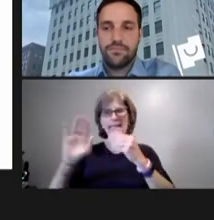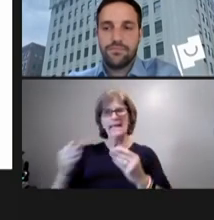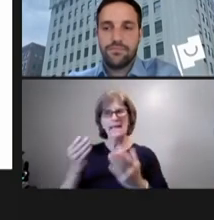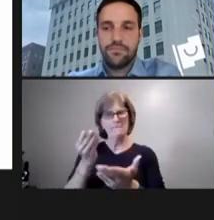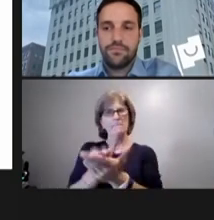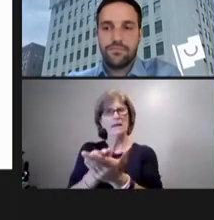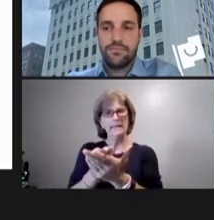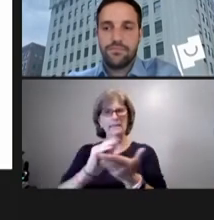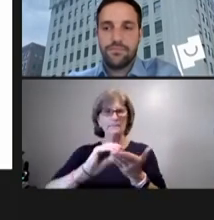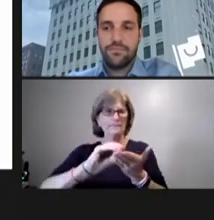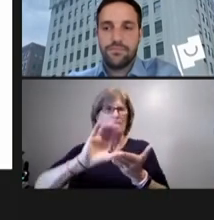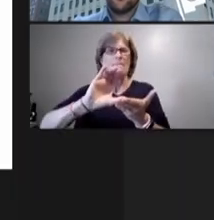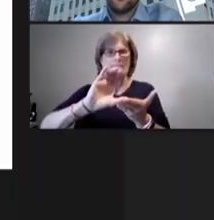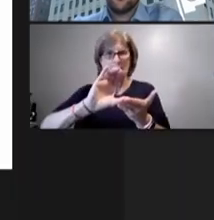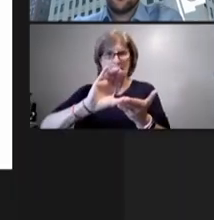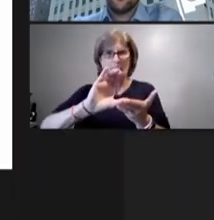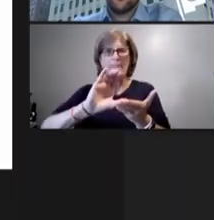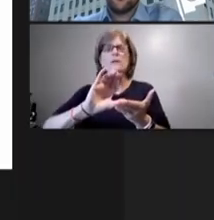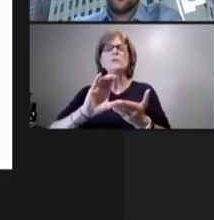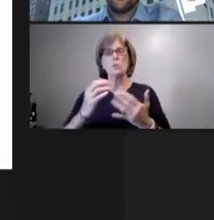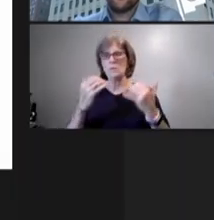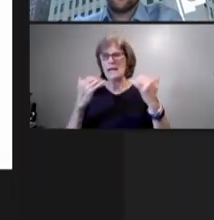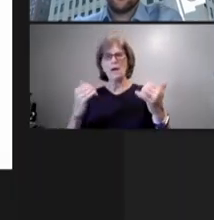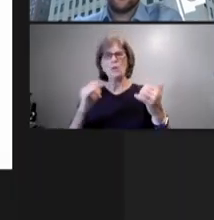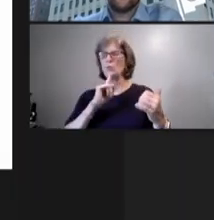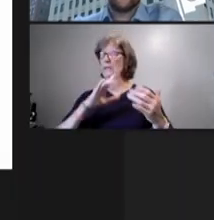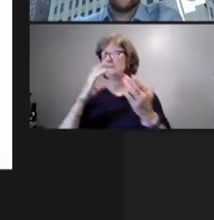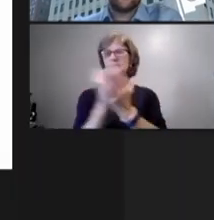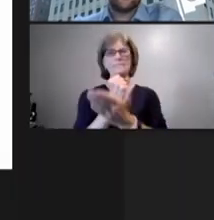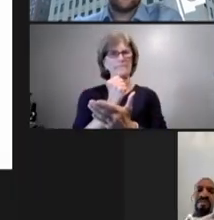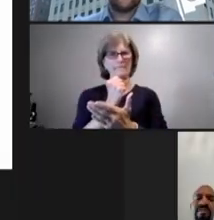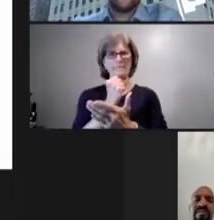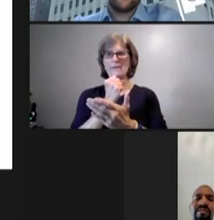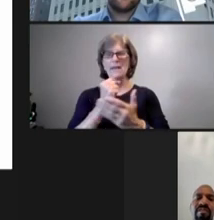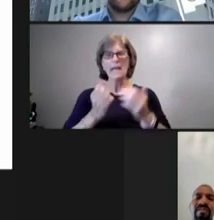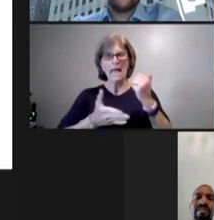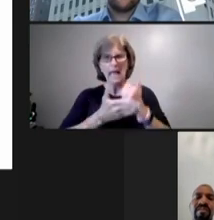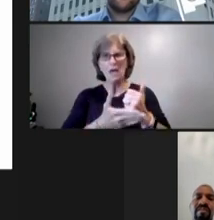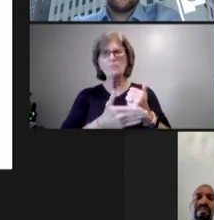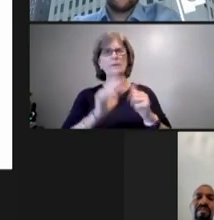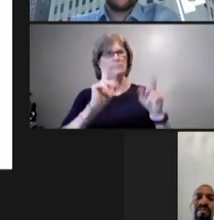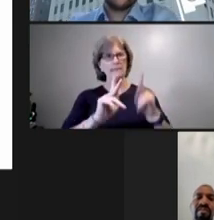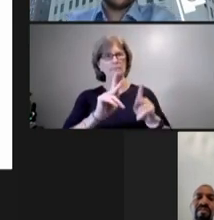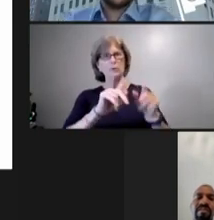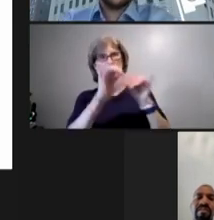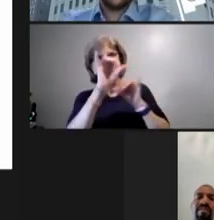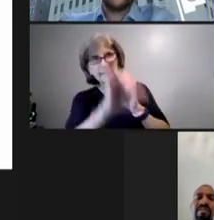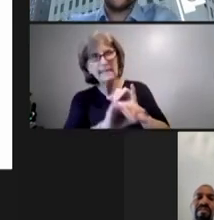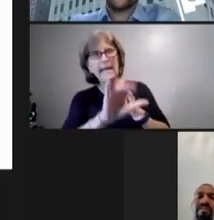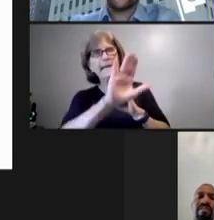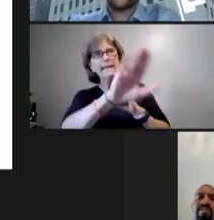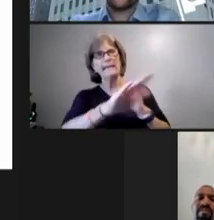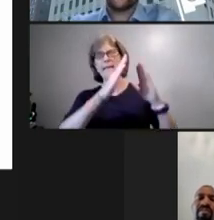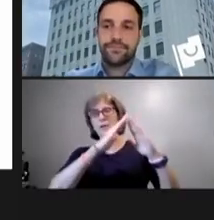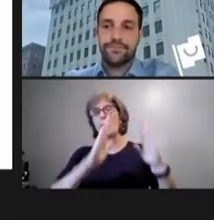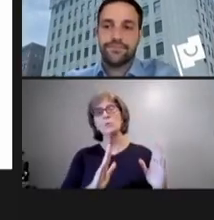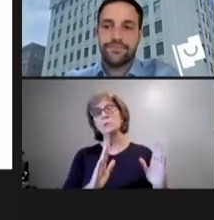into our portfolio so that we can really try and stabilize the housing in Allegheny County and city of